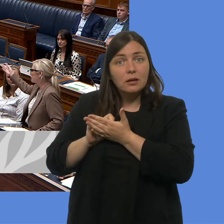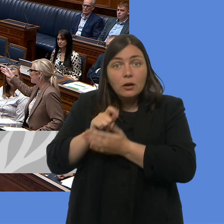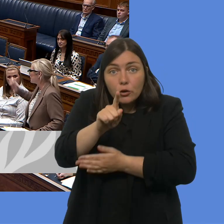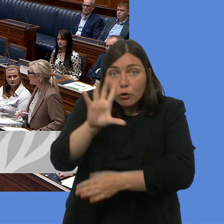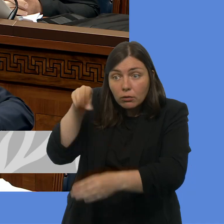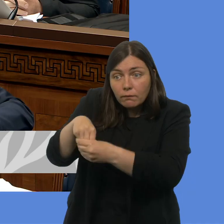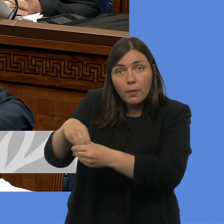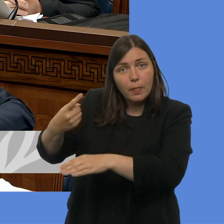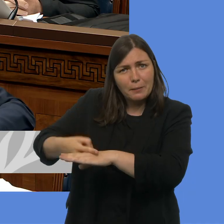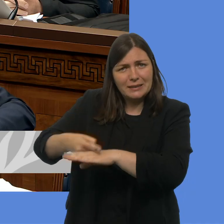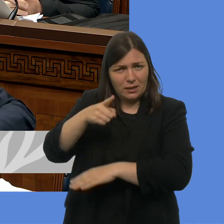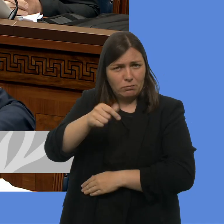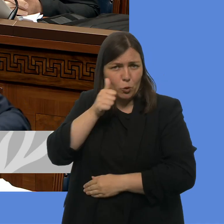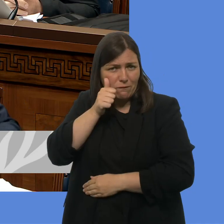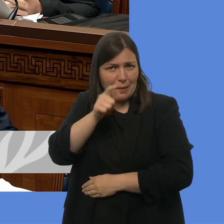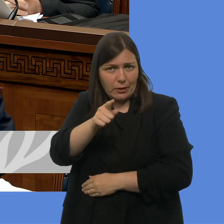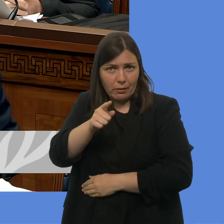so you're familiar with it.